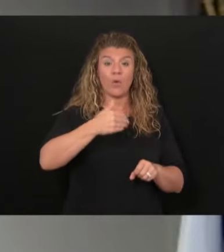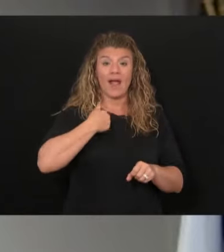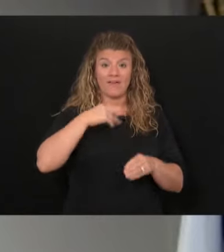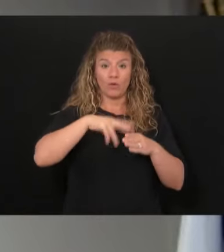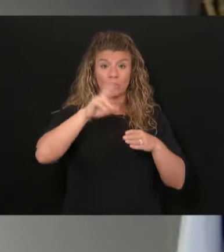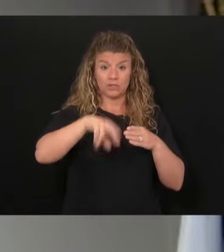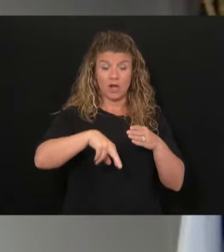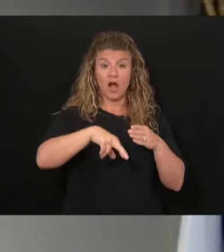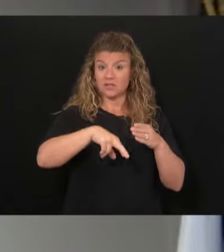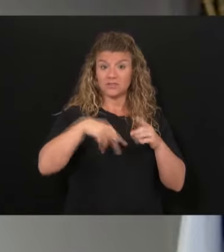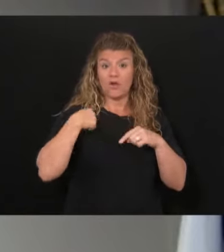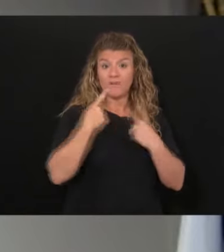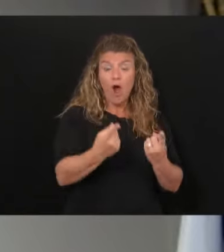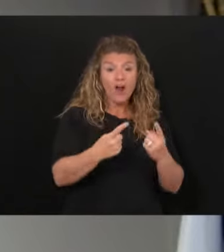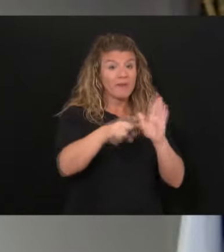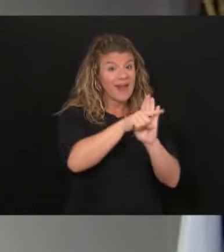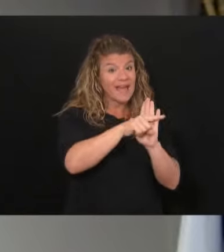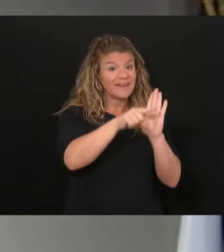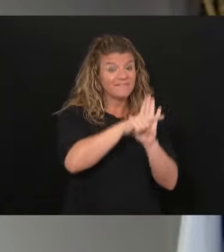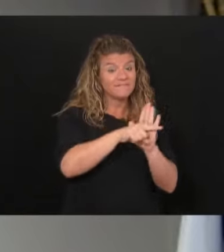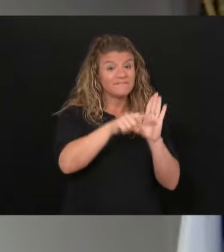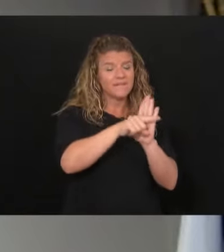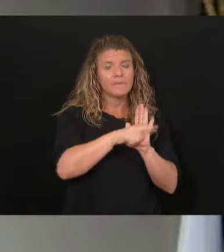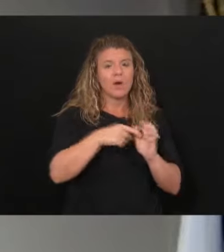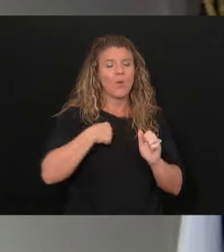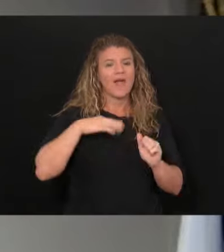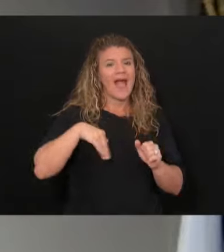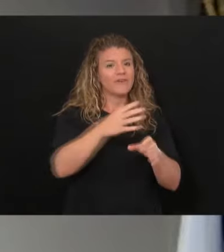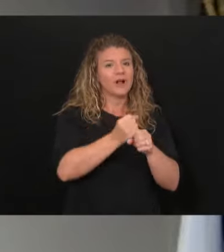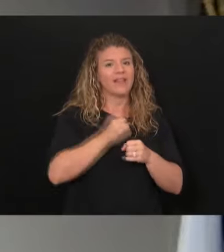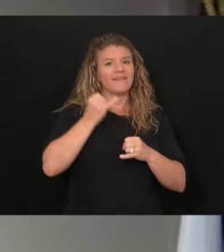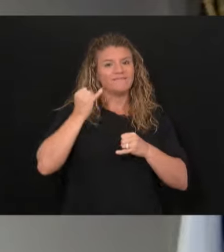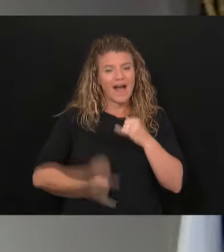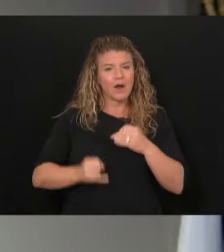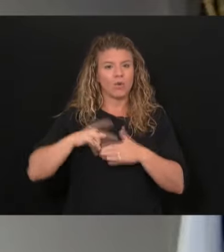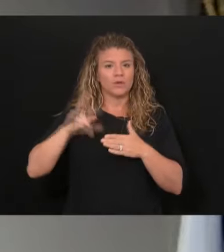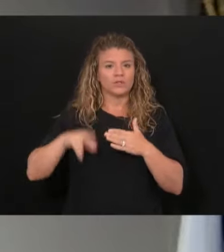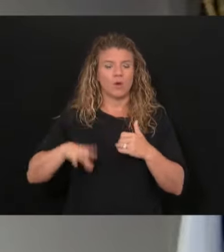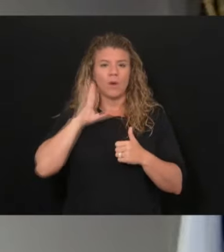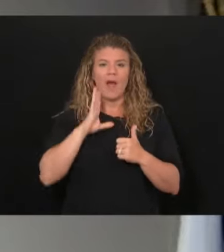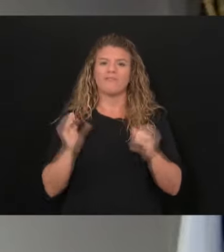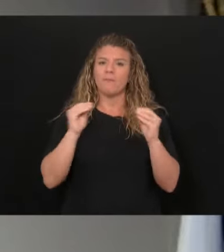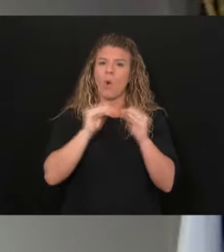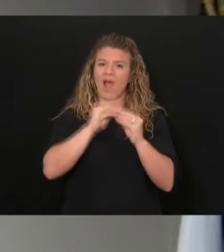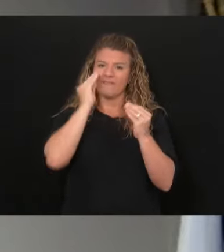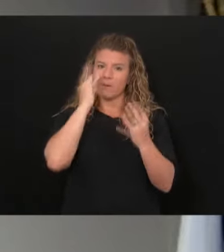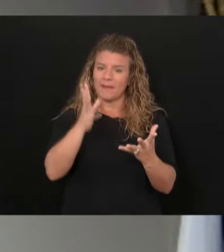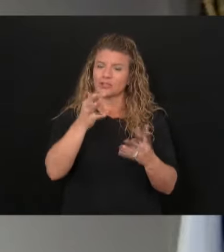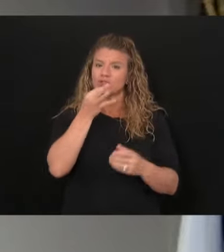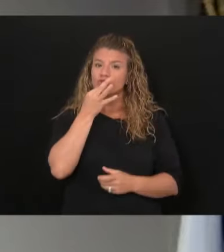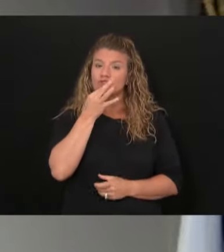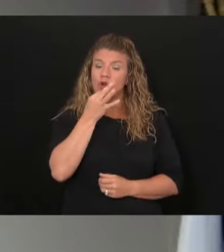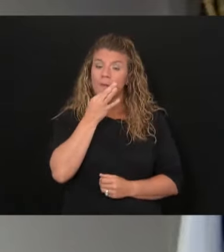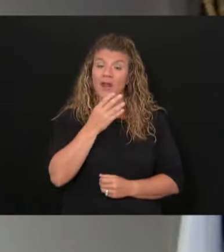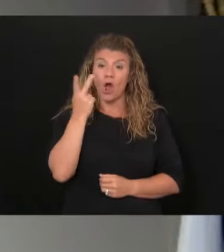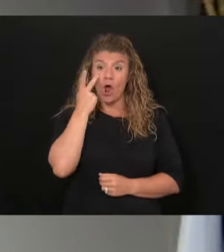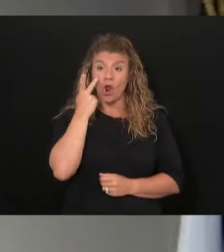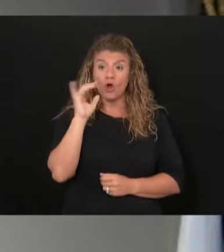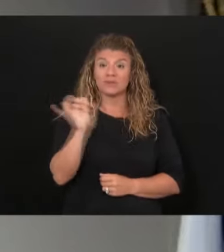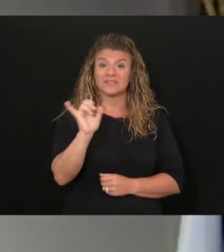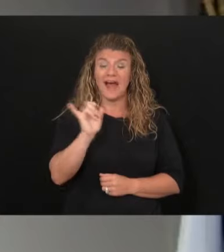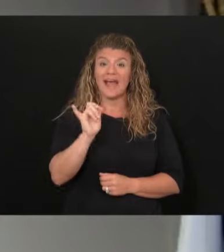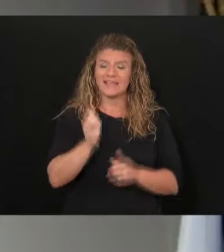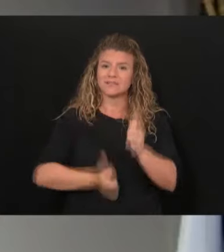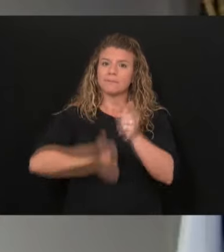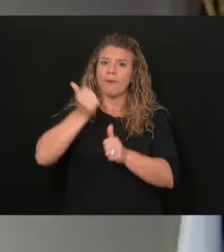had been all negative. We're getting the final results with that one as well, so we'll have more to come. But it looks like it's primarily among the